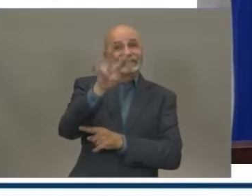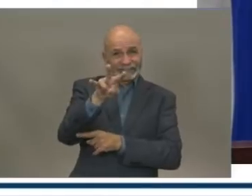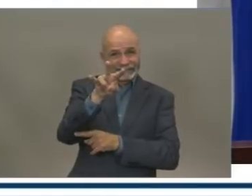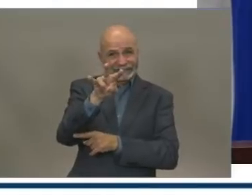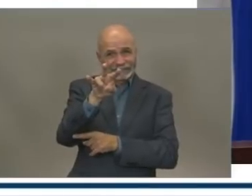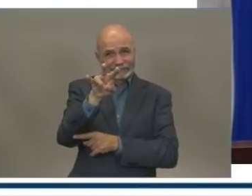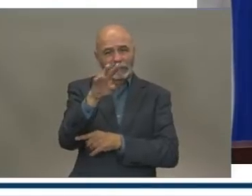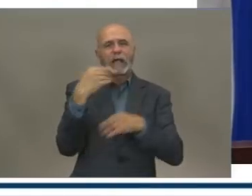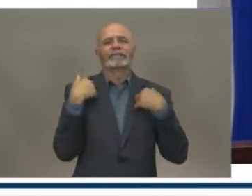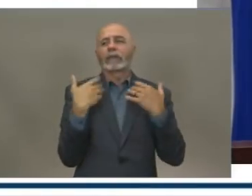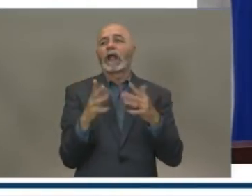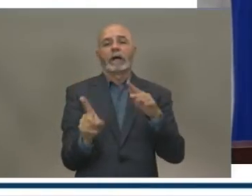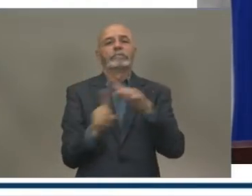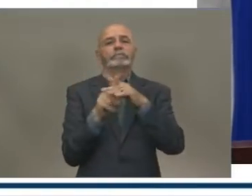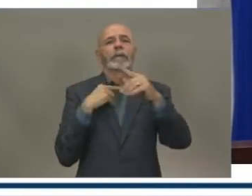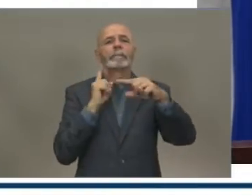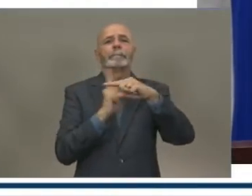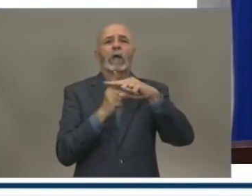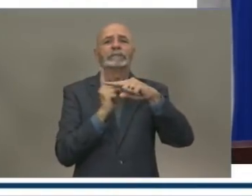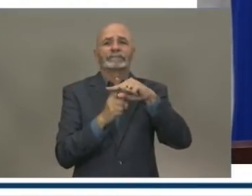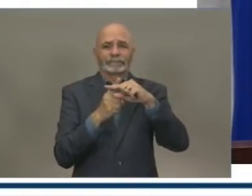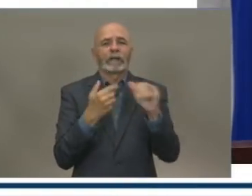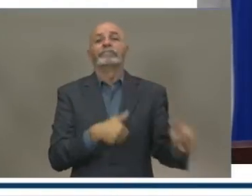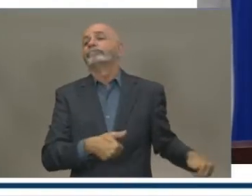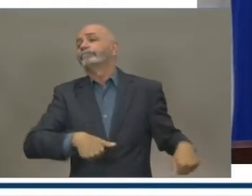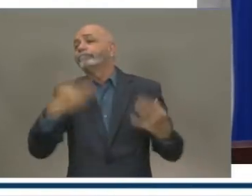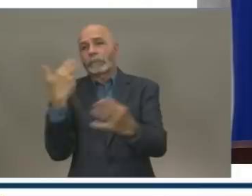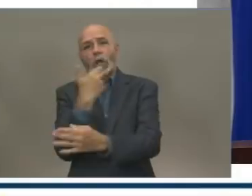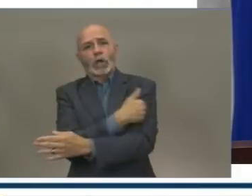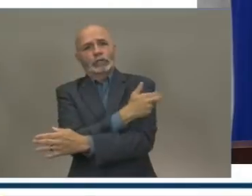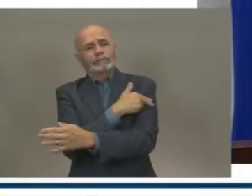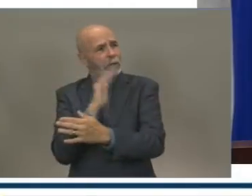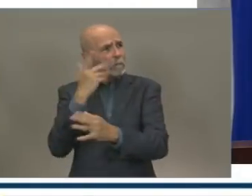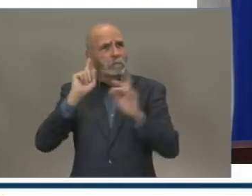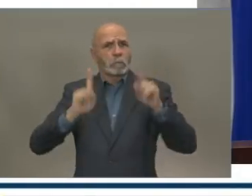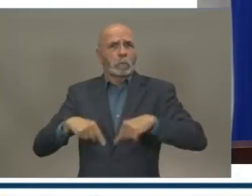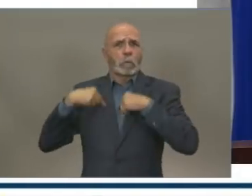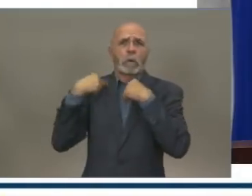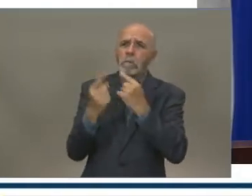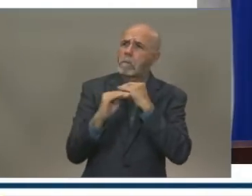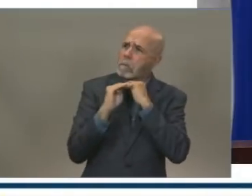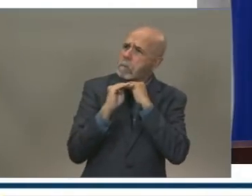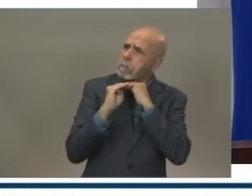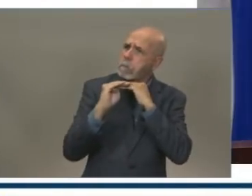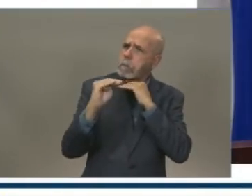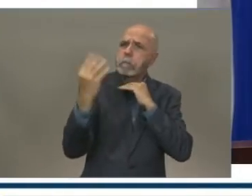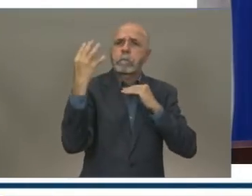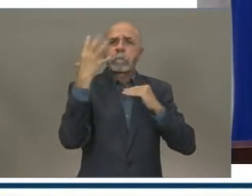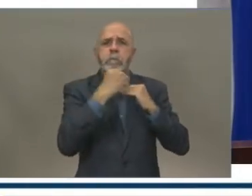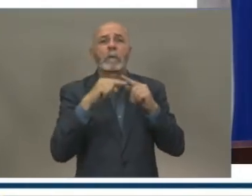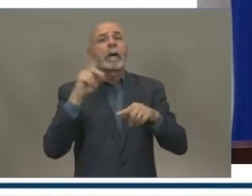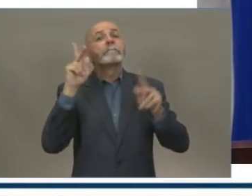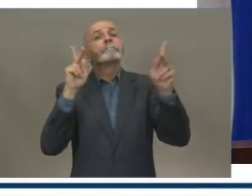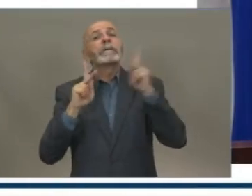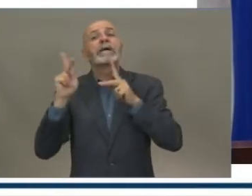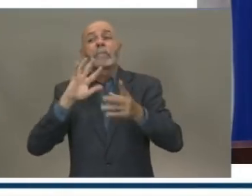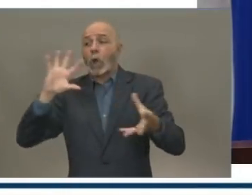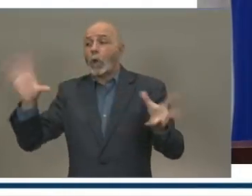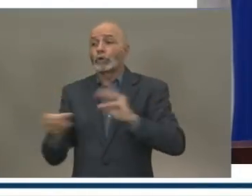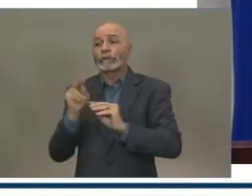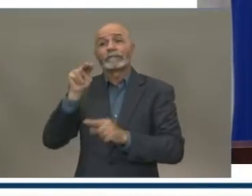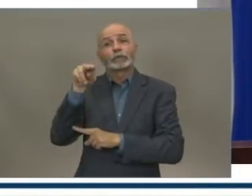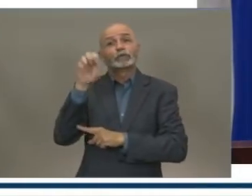case numbers and hospitalizations remain stable. Overall, Nova Scotia is doing very well at controlling the fourth